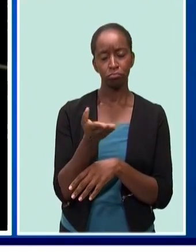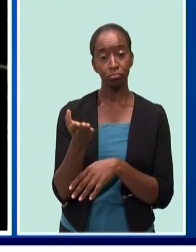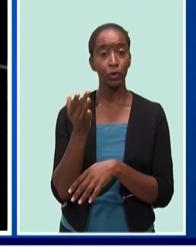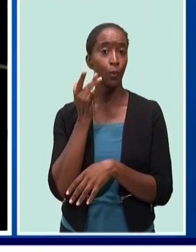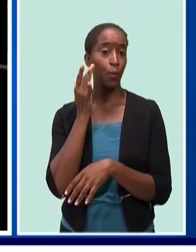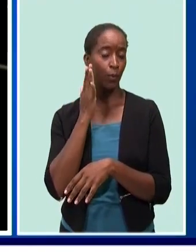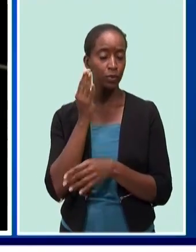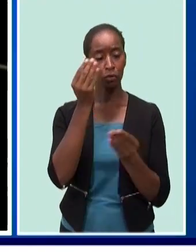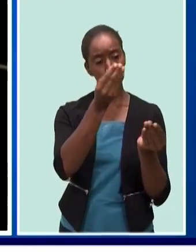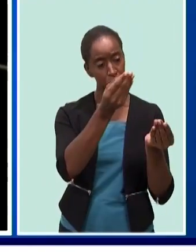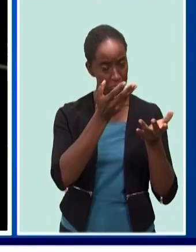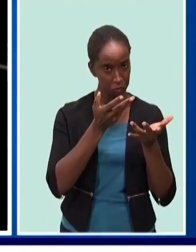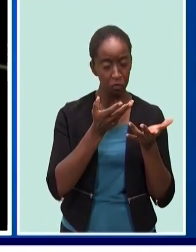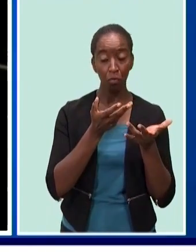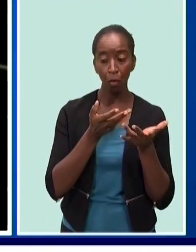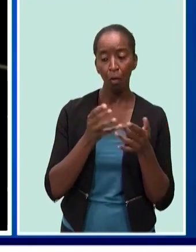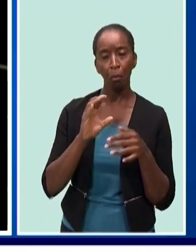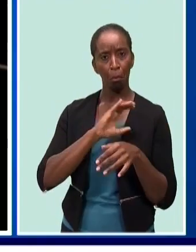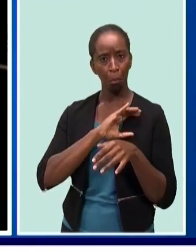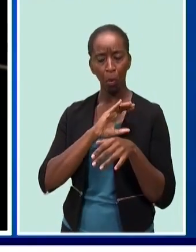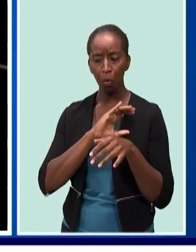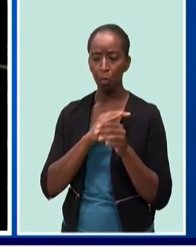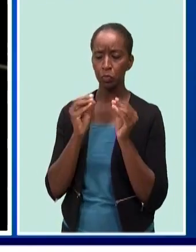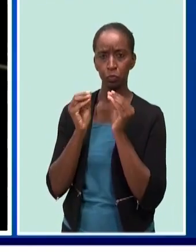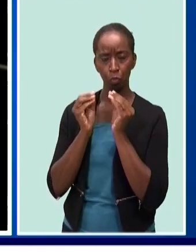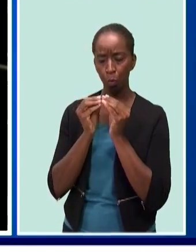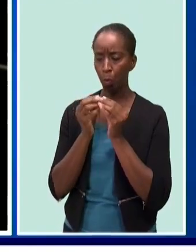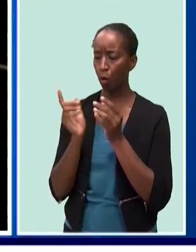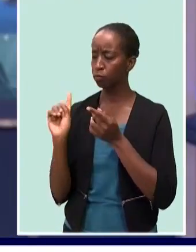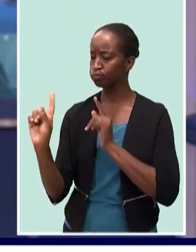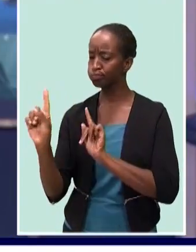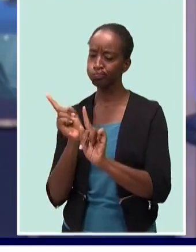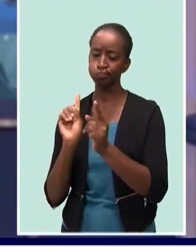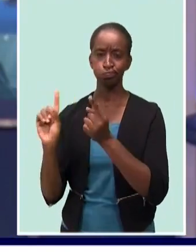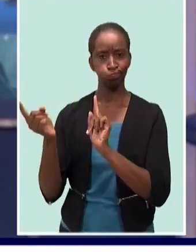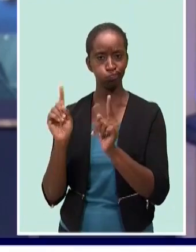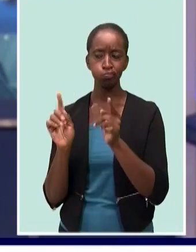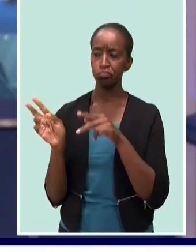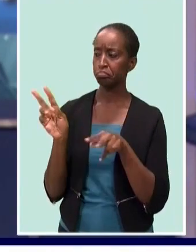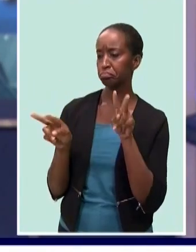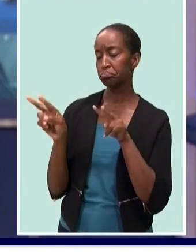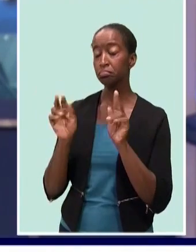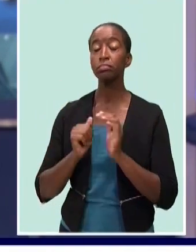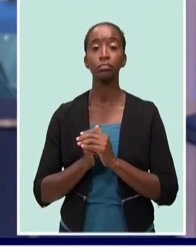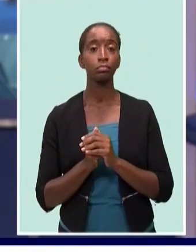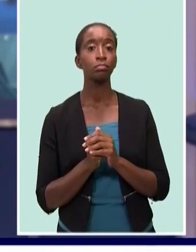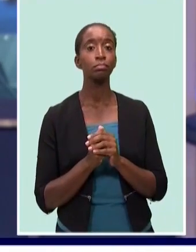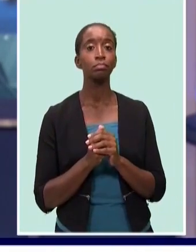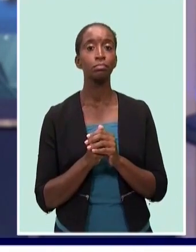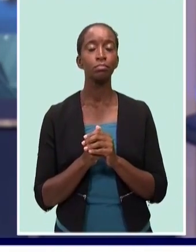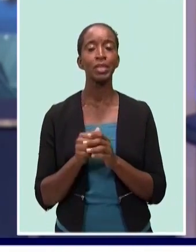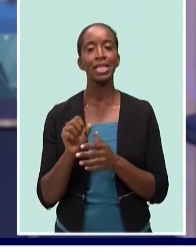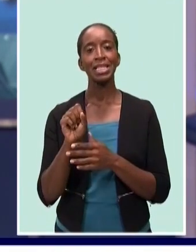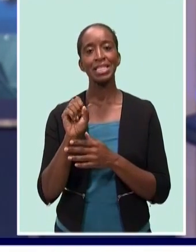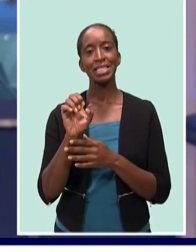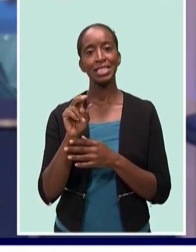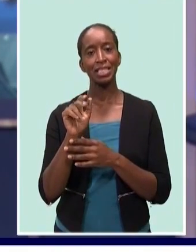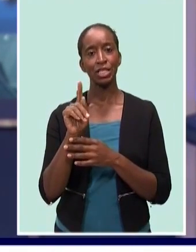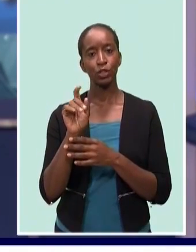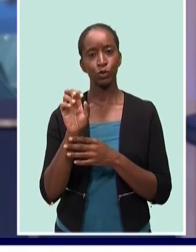in the St. Lawrence Gap, Dover area. And Senator Grant wants the necessary amendments made to the